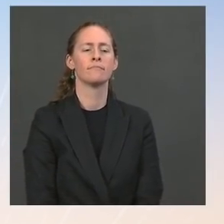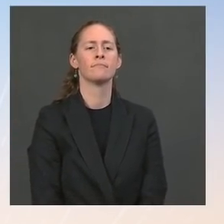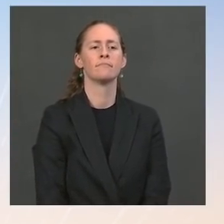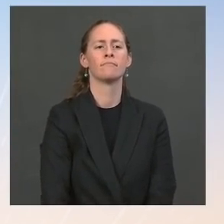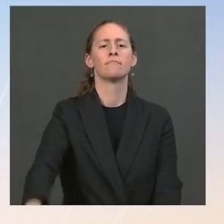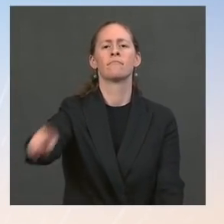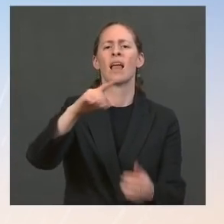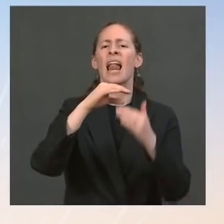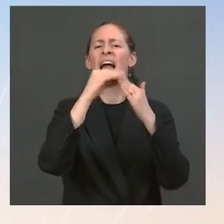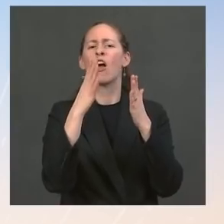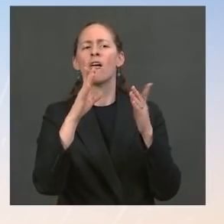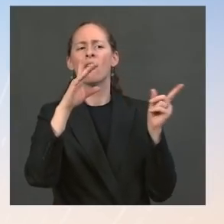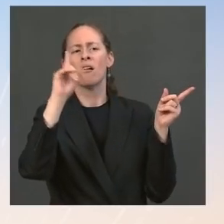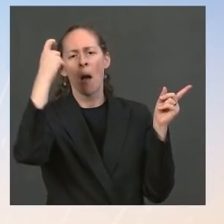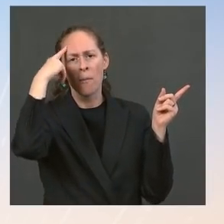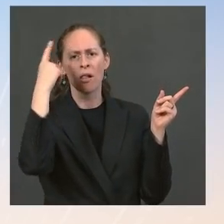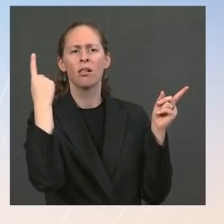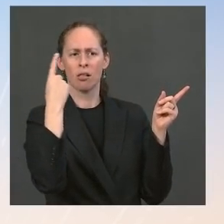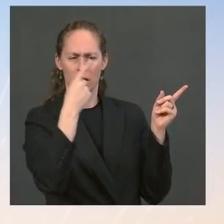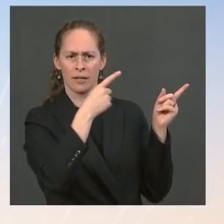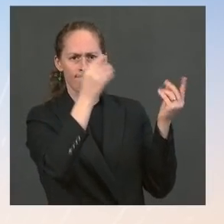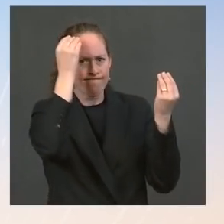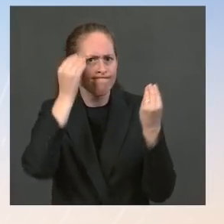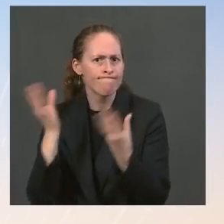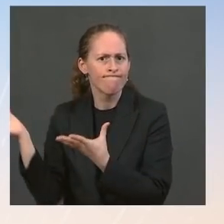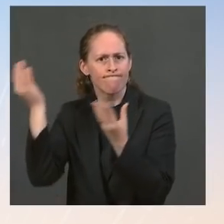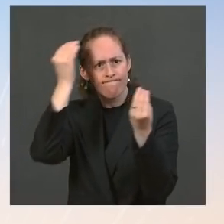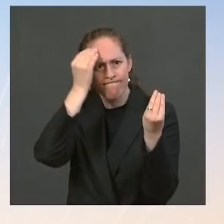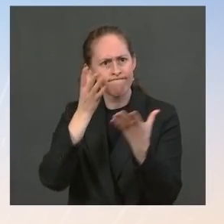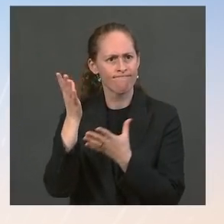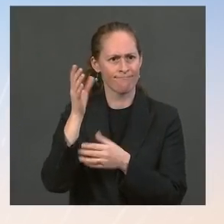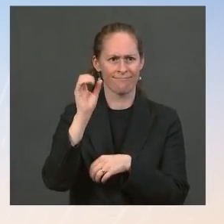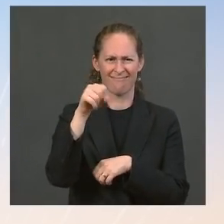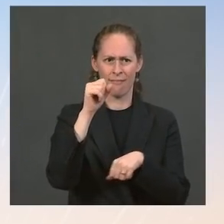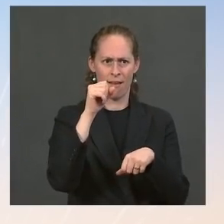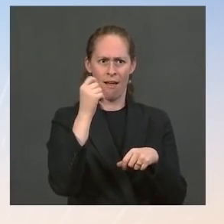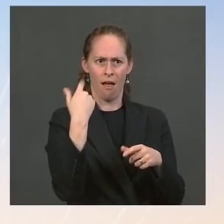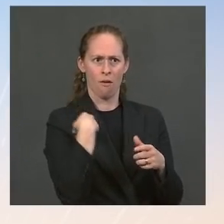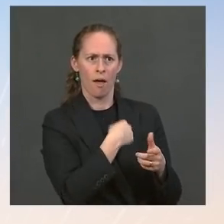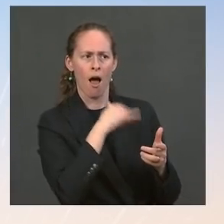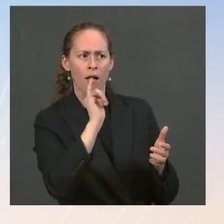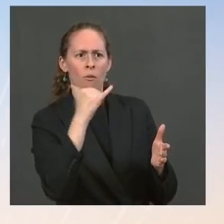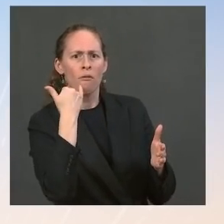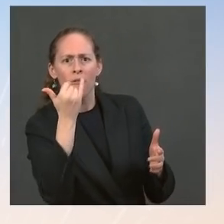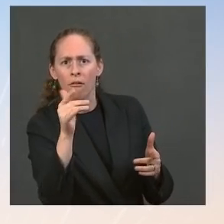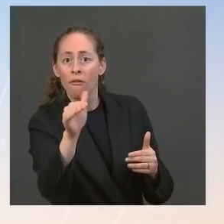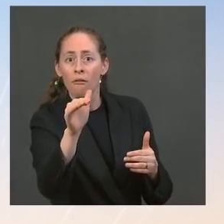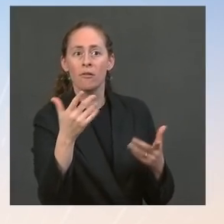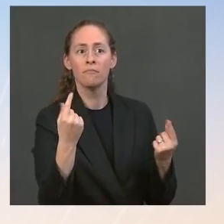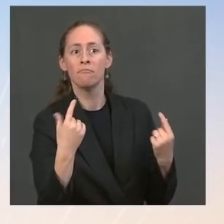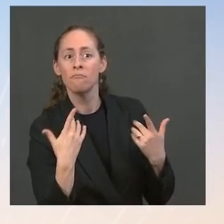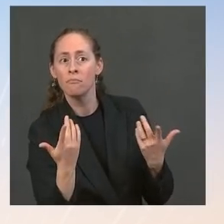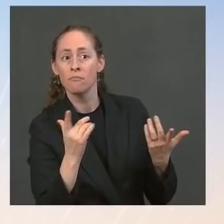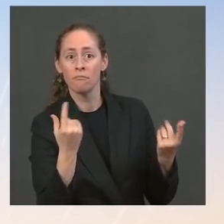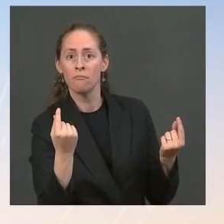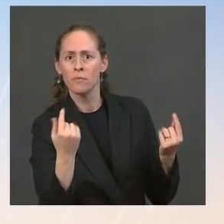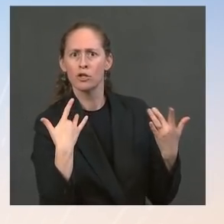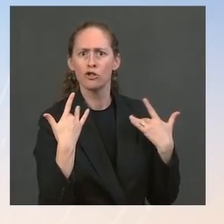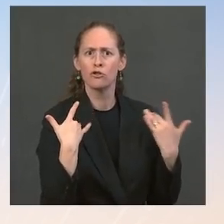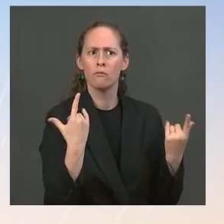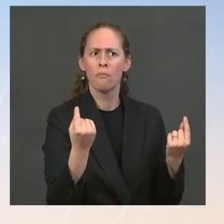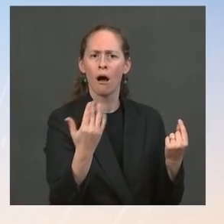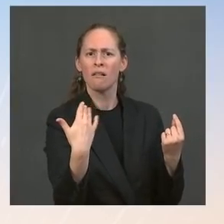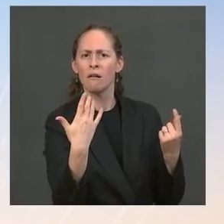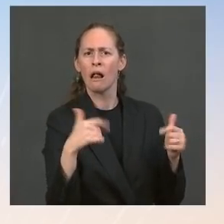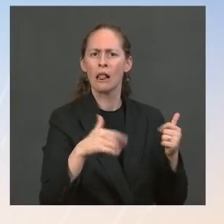is. Of course, we're certainly in touch with members ourselves about where they stand, where they may have concerns or any hesitations. Go